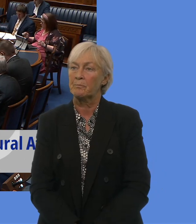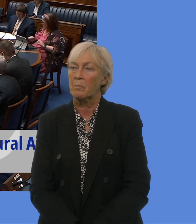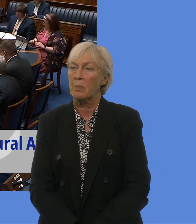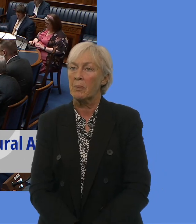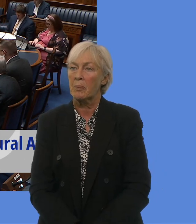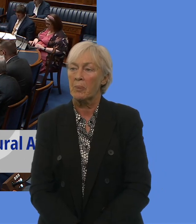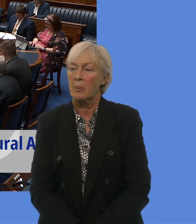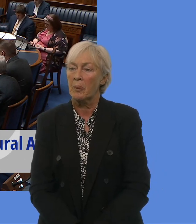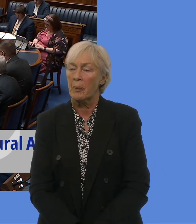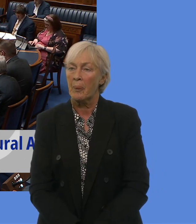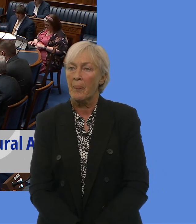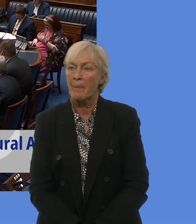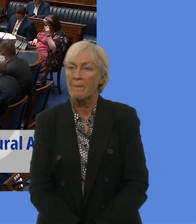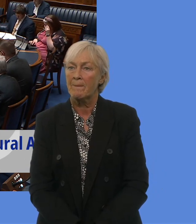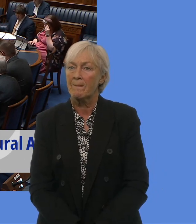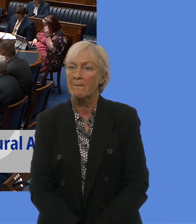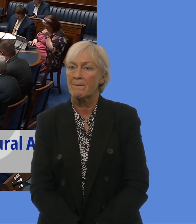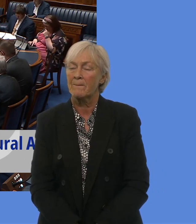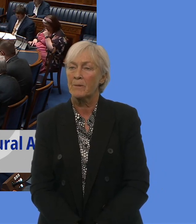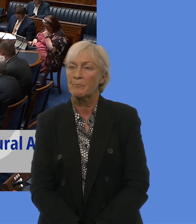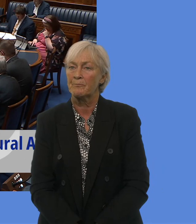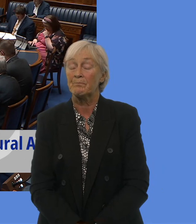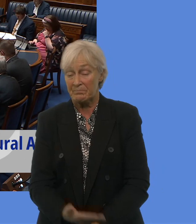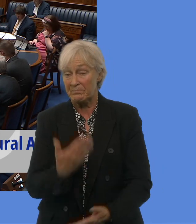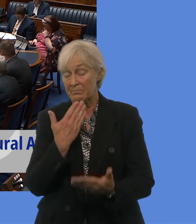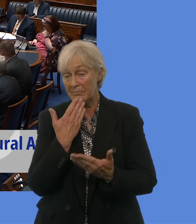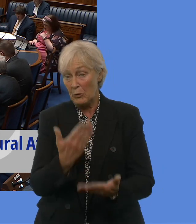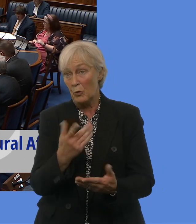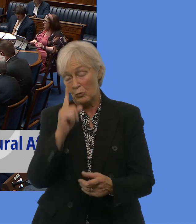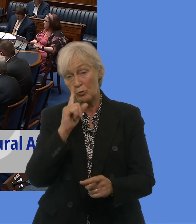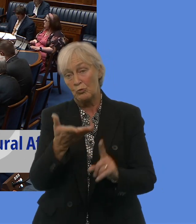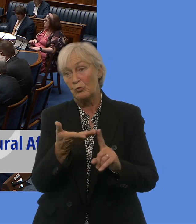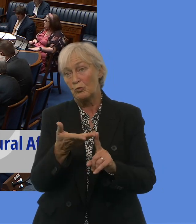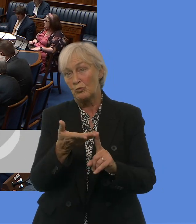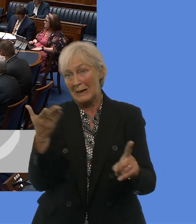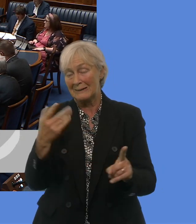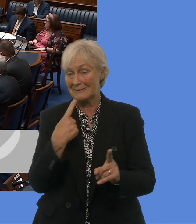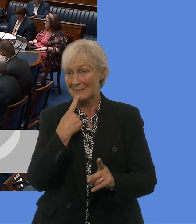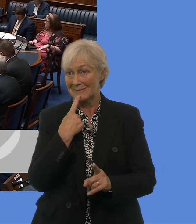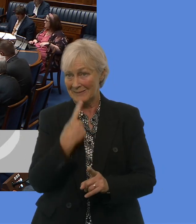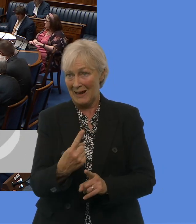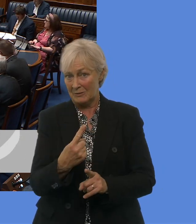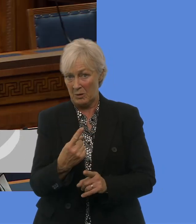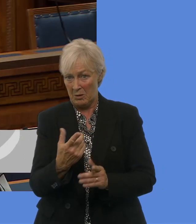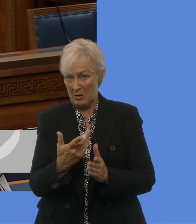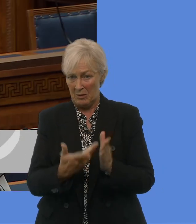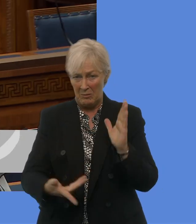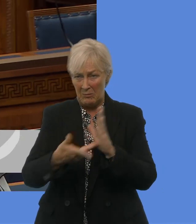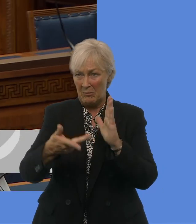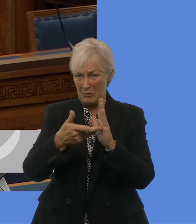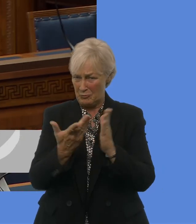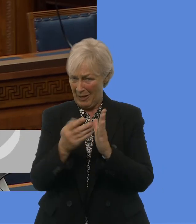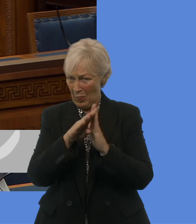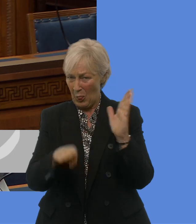Robbie Butler. Speaker, thanks to the Minister for recognising and stating that the uptake has been lower. The